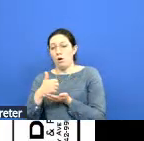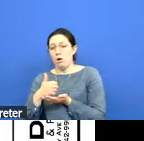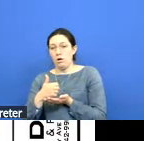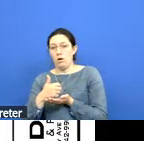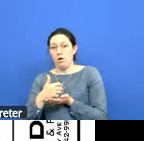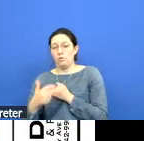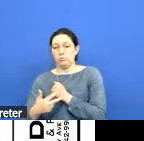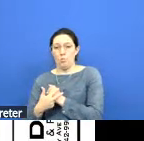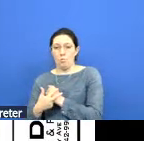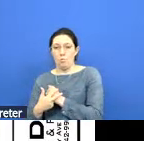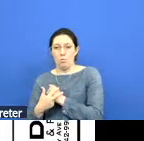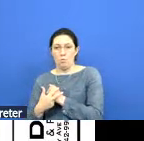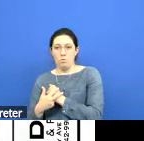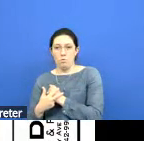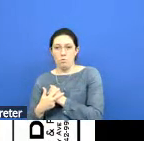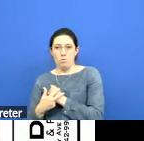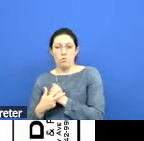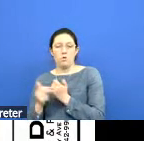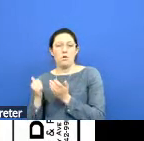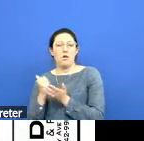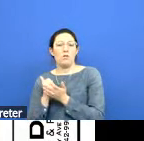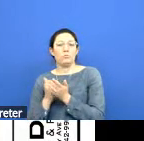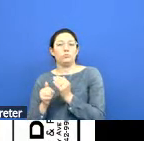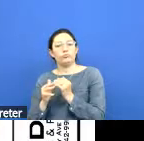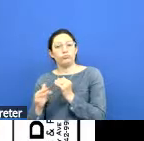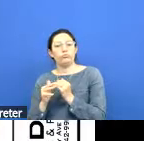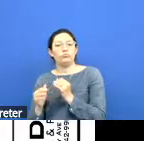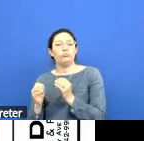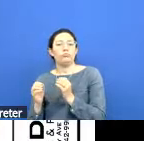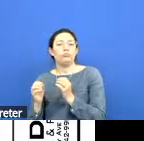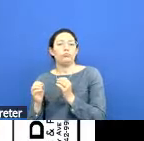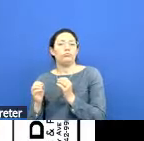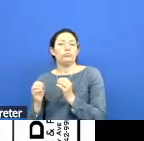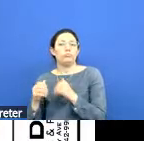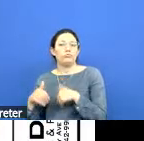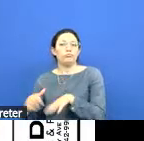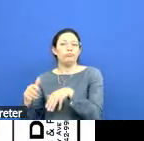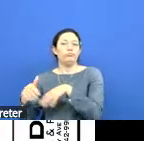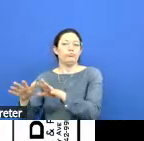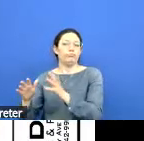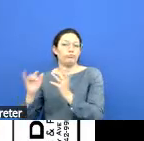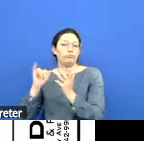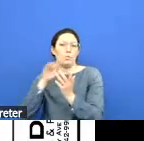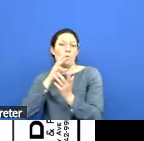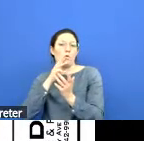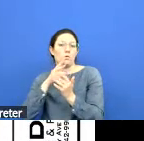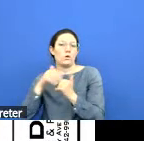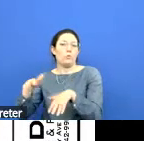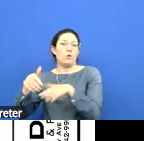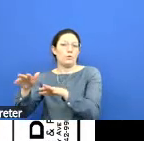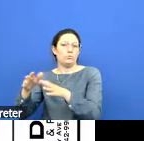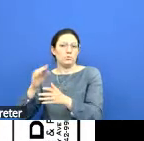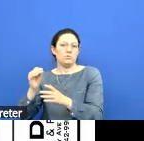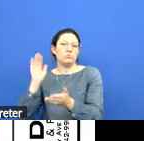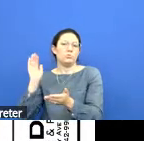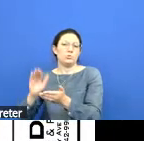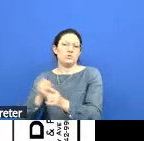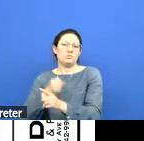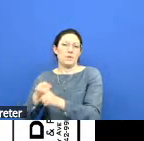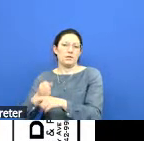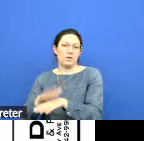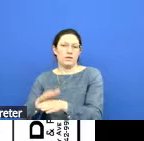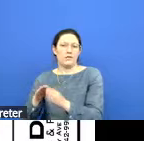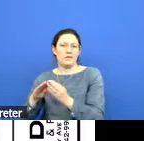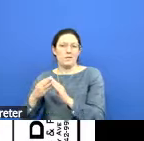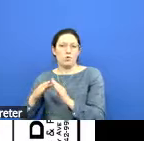and store up, that helps those drain faster and reduces the amount of impact on the neighboring. In